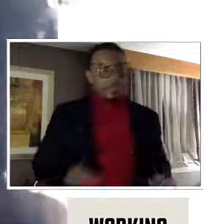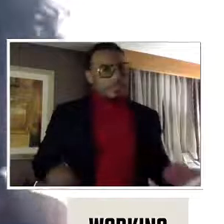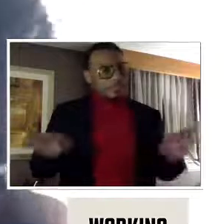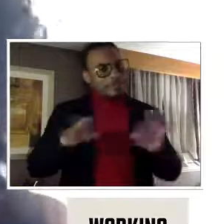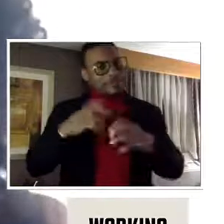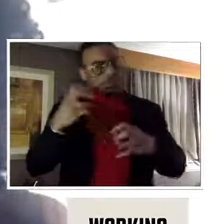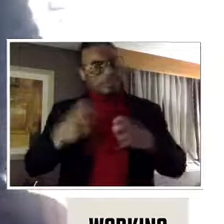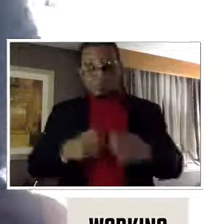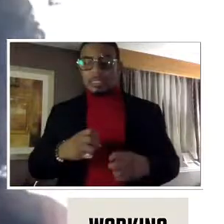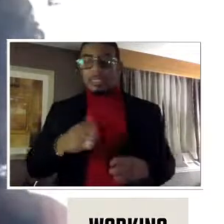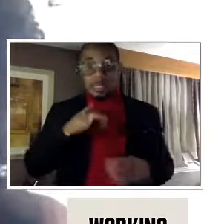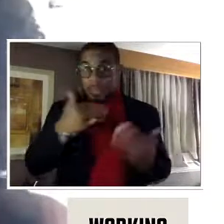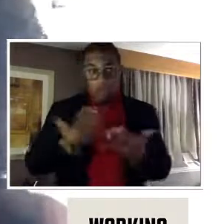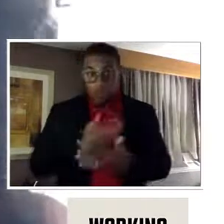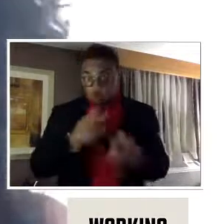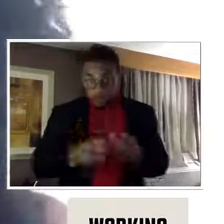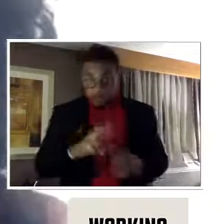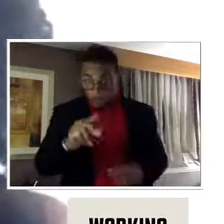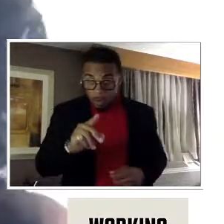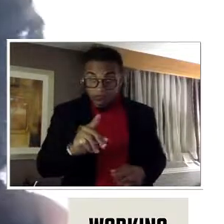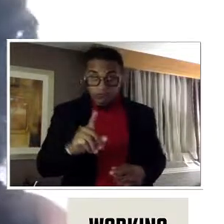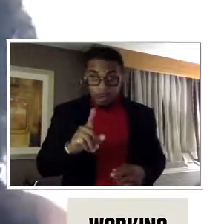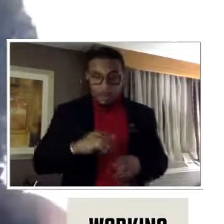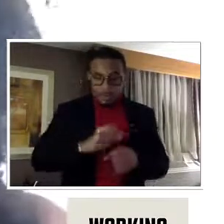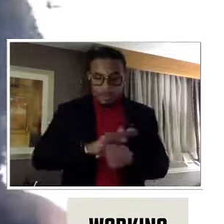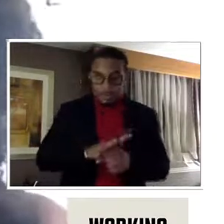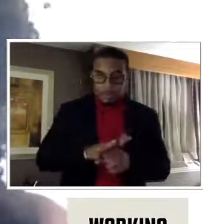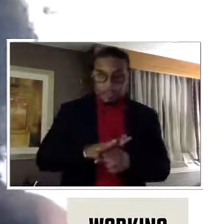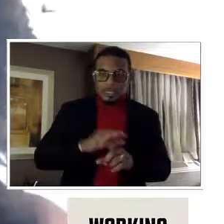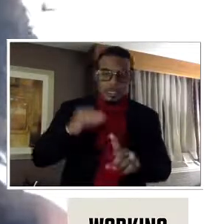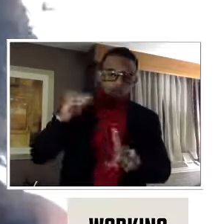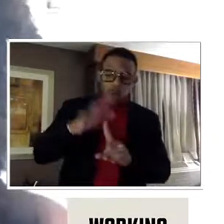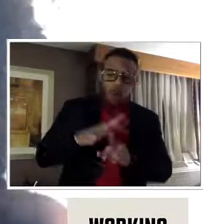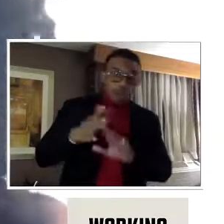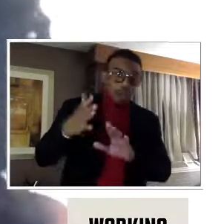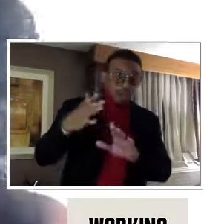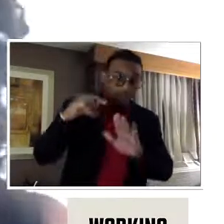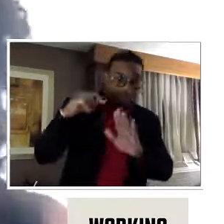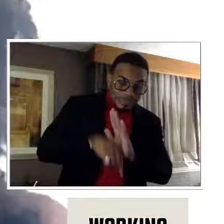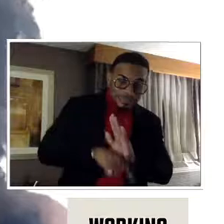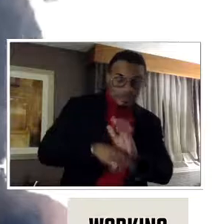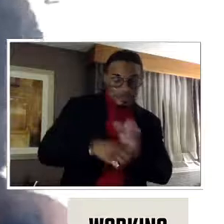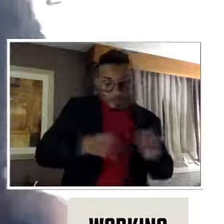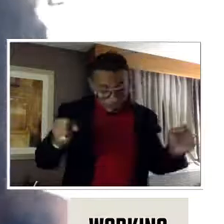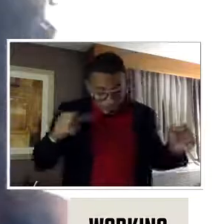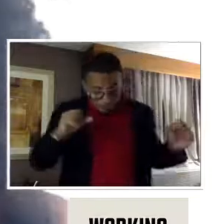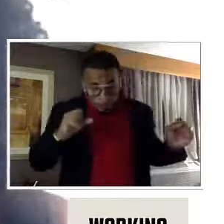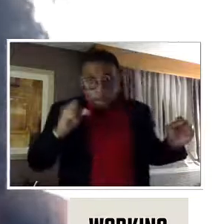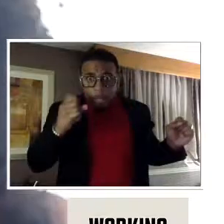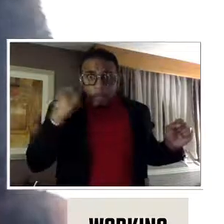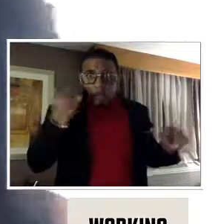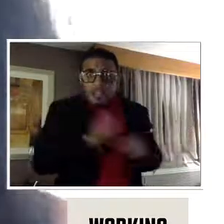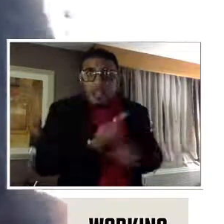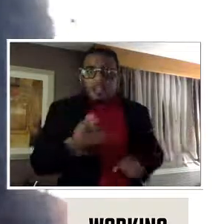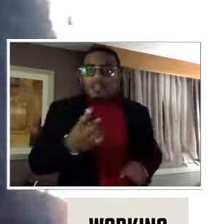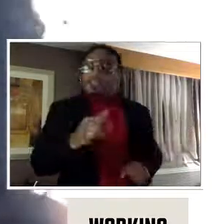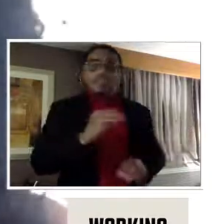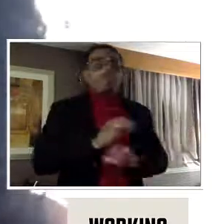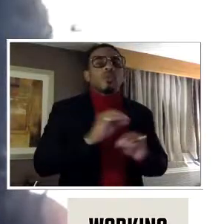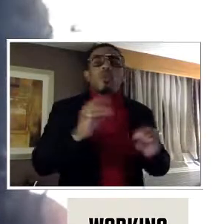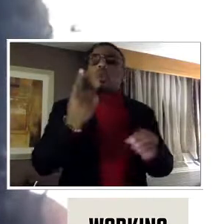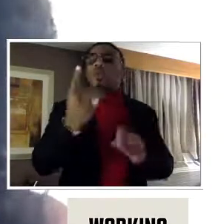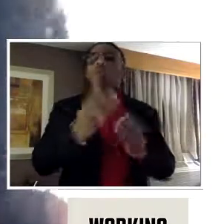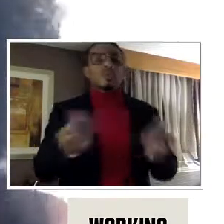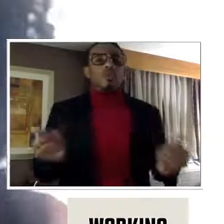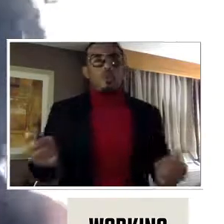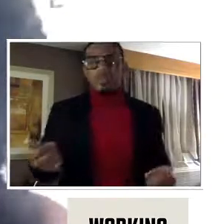crisis. It's not a new crisis, but the pandemic has exposed the depth of it for everyone. And there is no